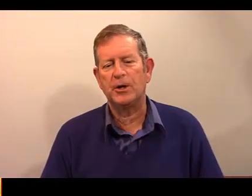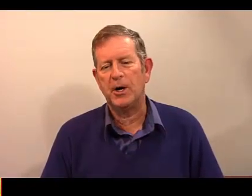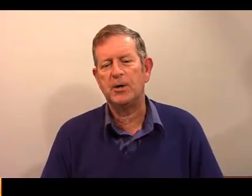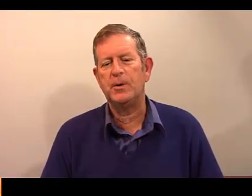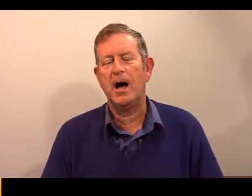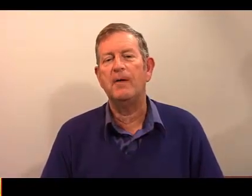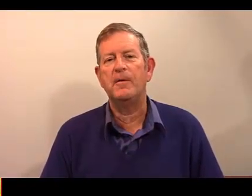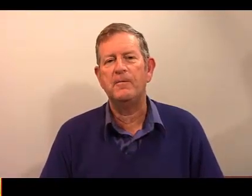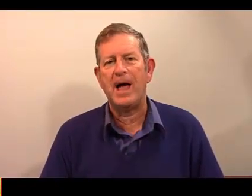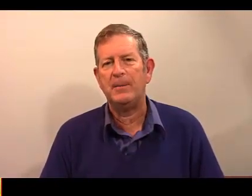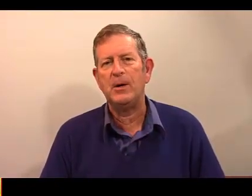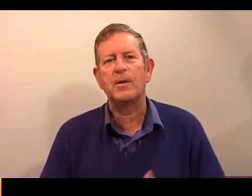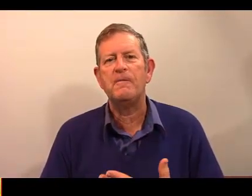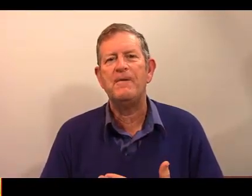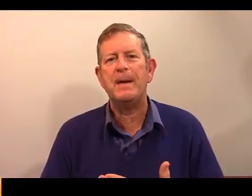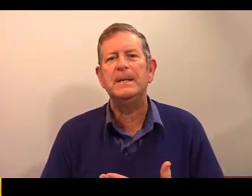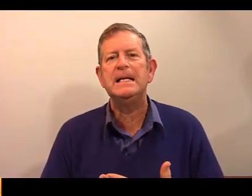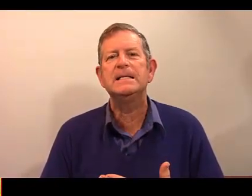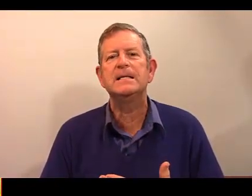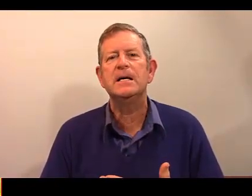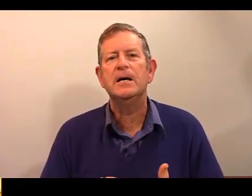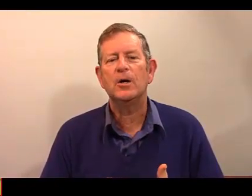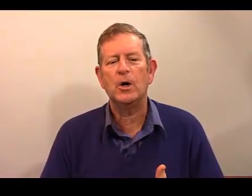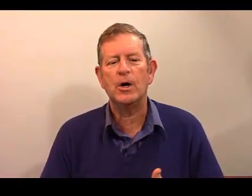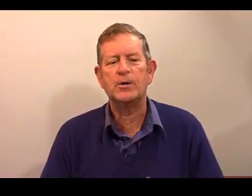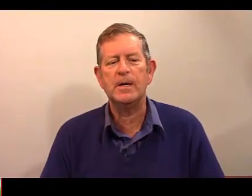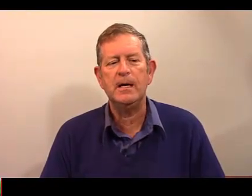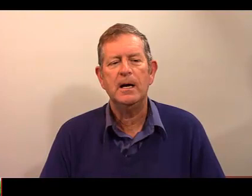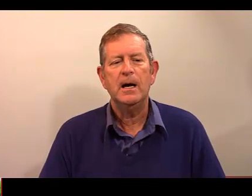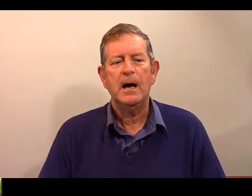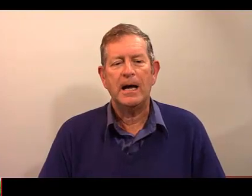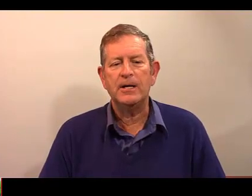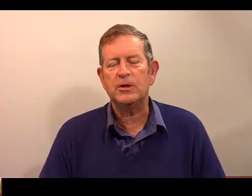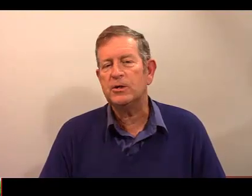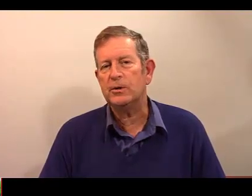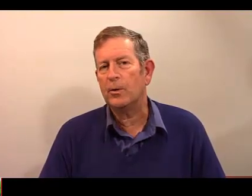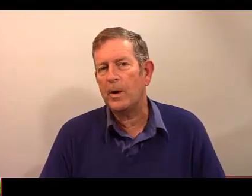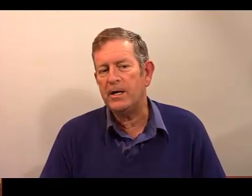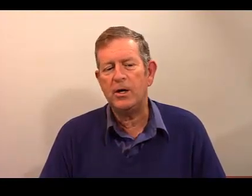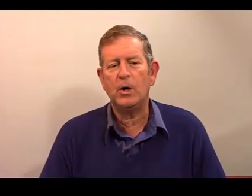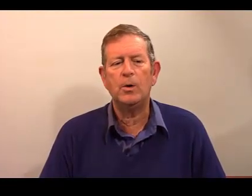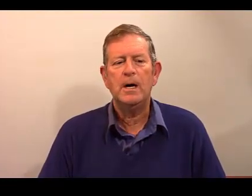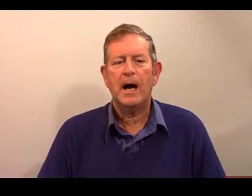don't wash the laundry of the family or the family's laundry. I